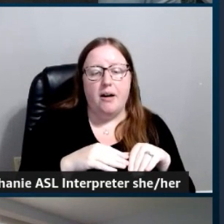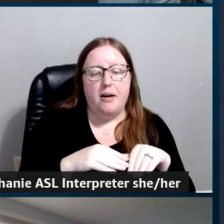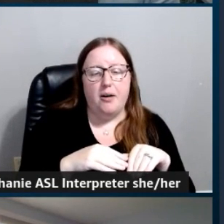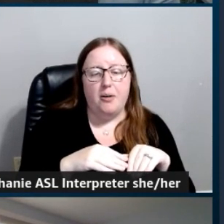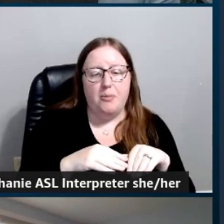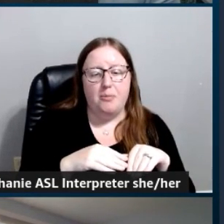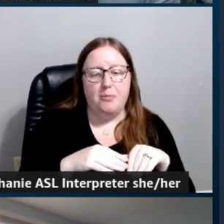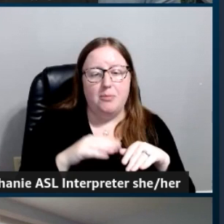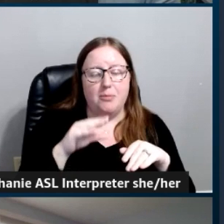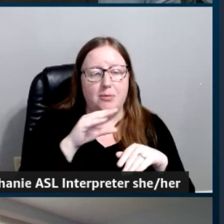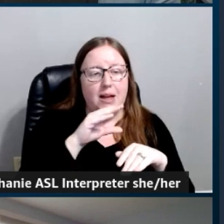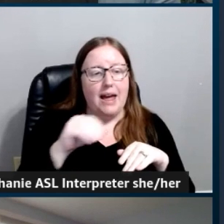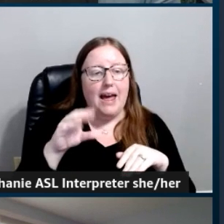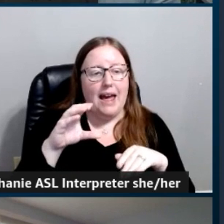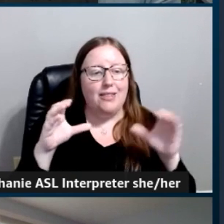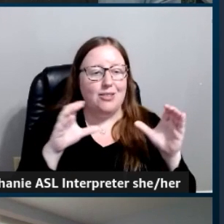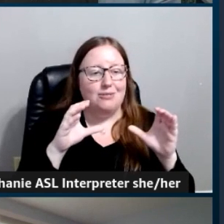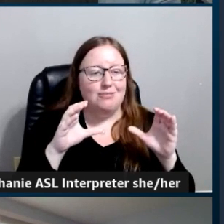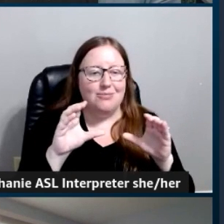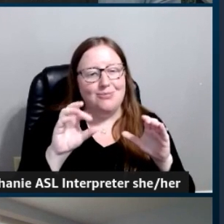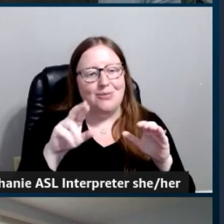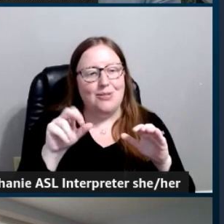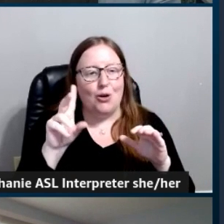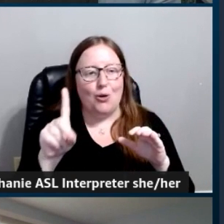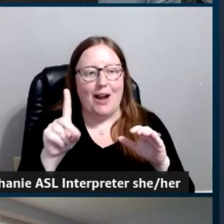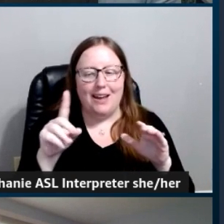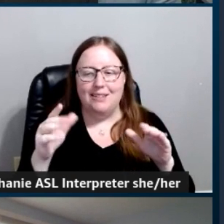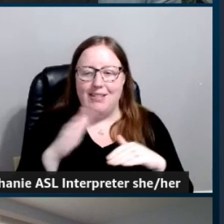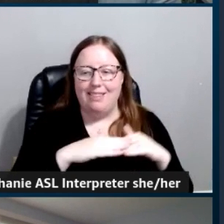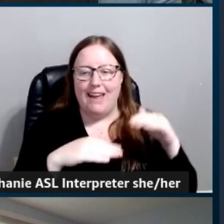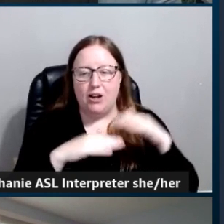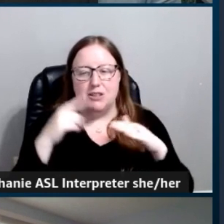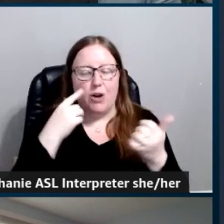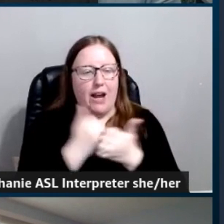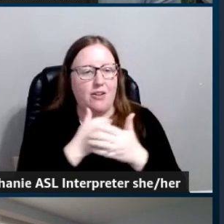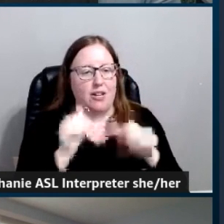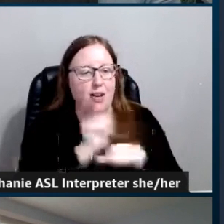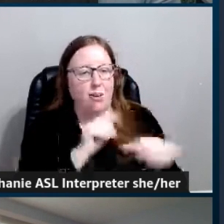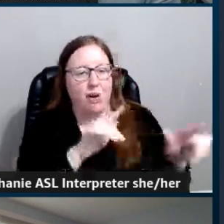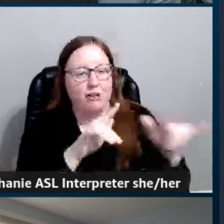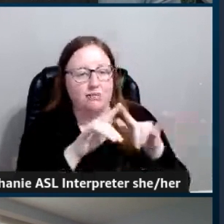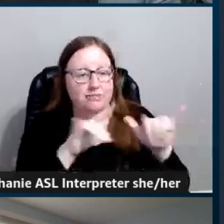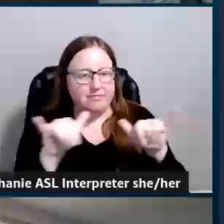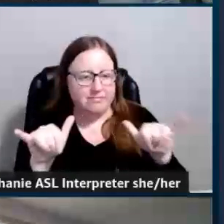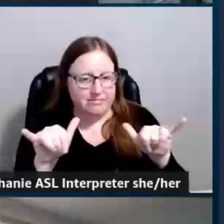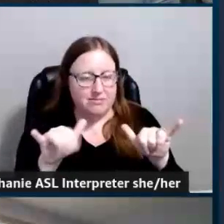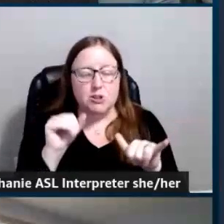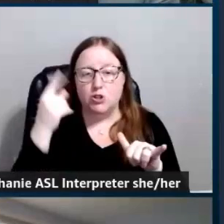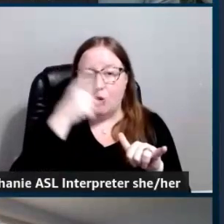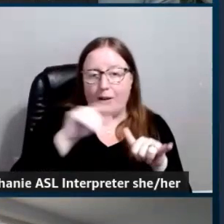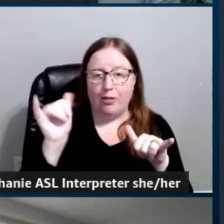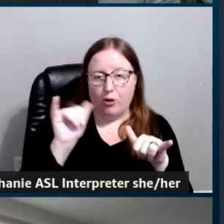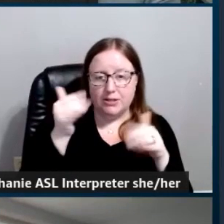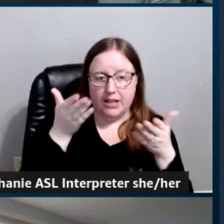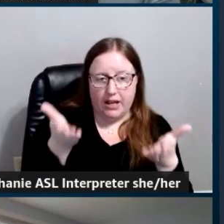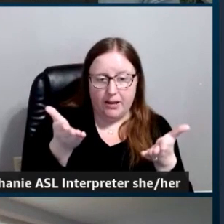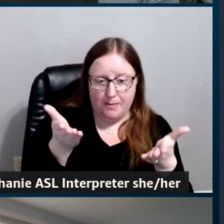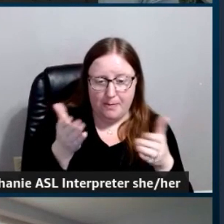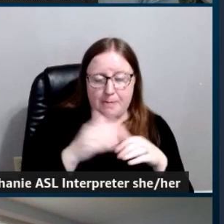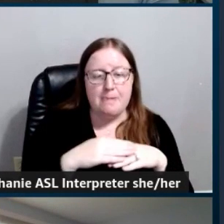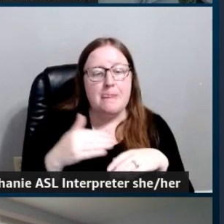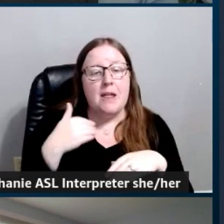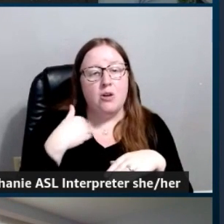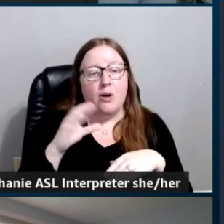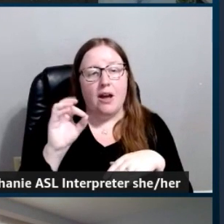of CRUD layers, if you will, to make it all work. So it looks a little bit like this. You have your